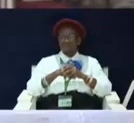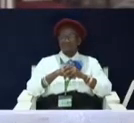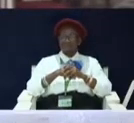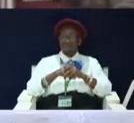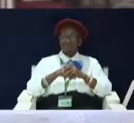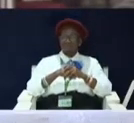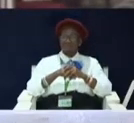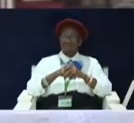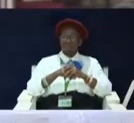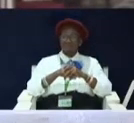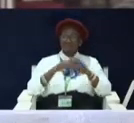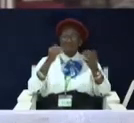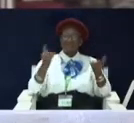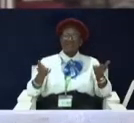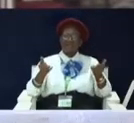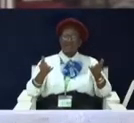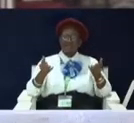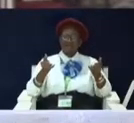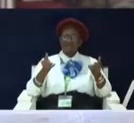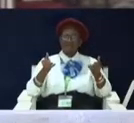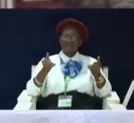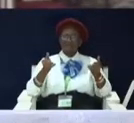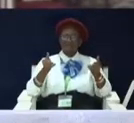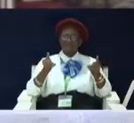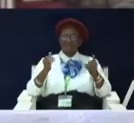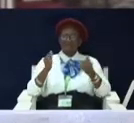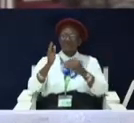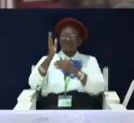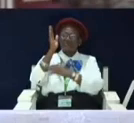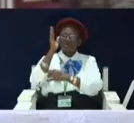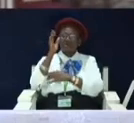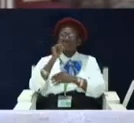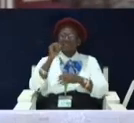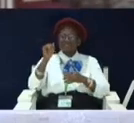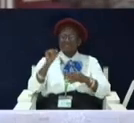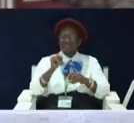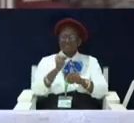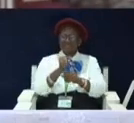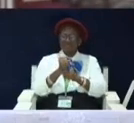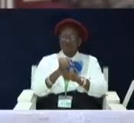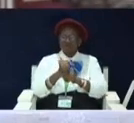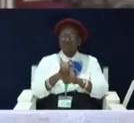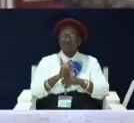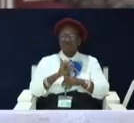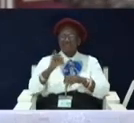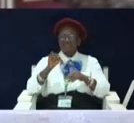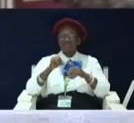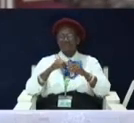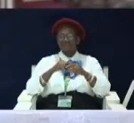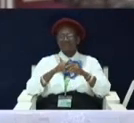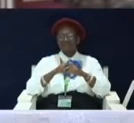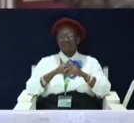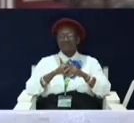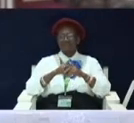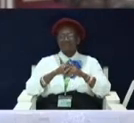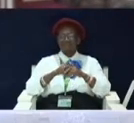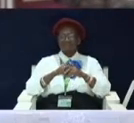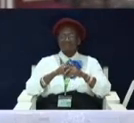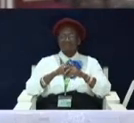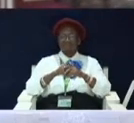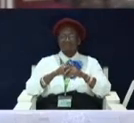Now, God is a sovereign. Olorun je Olorun ti kabiyosi.